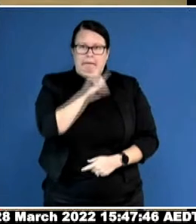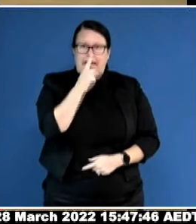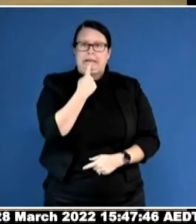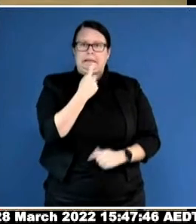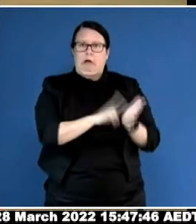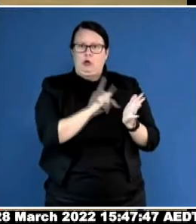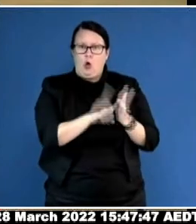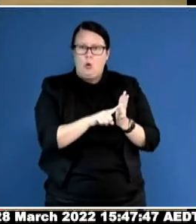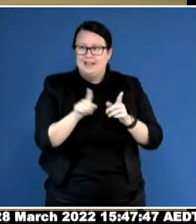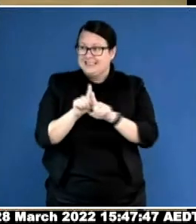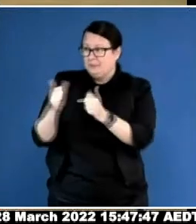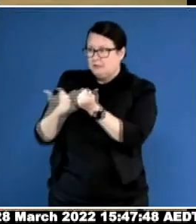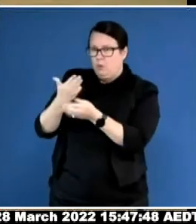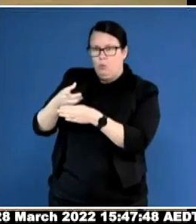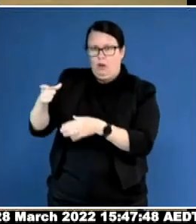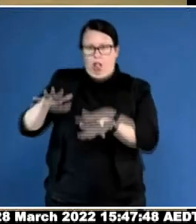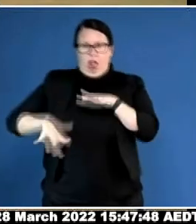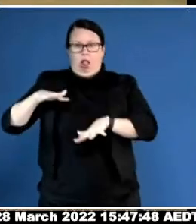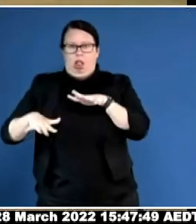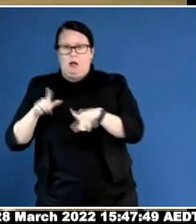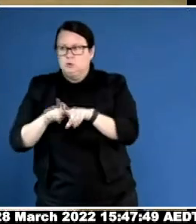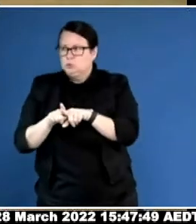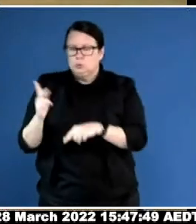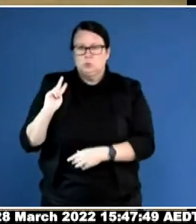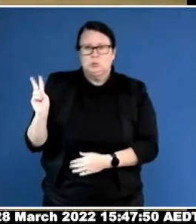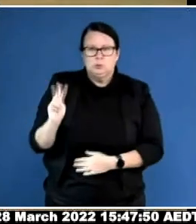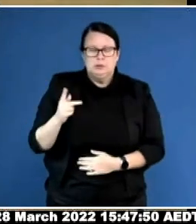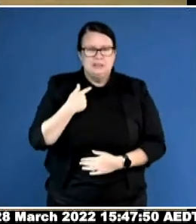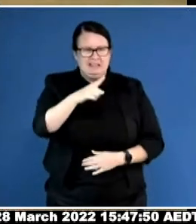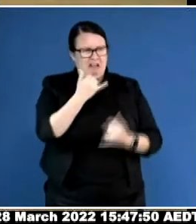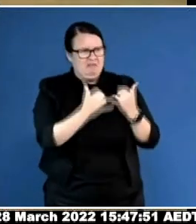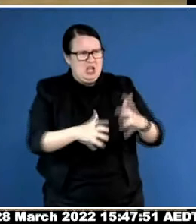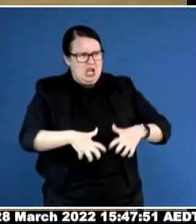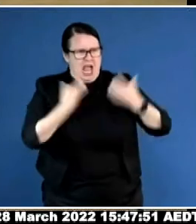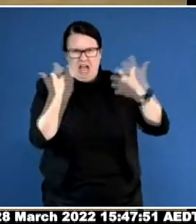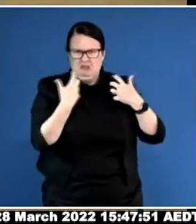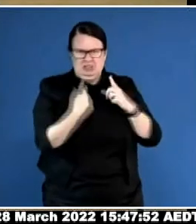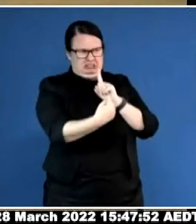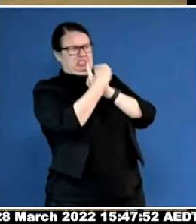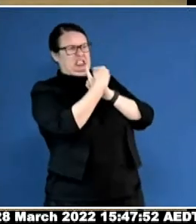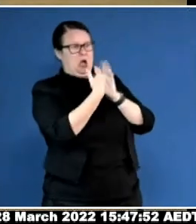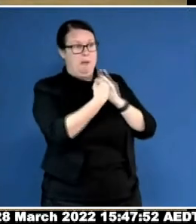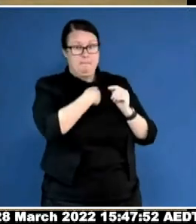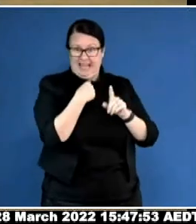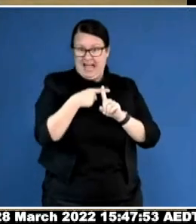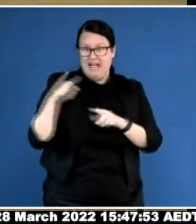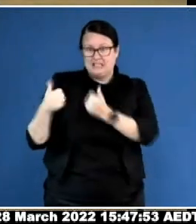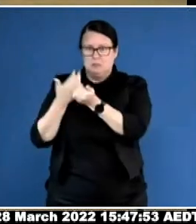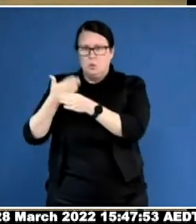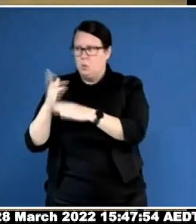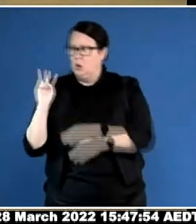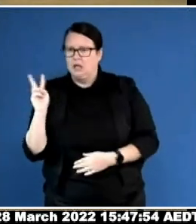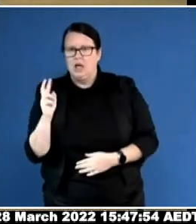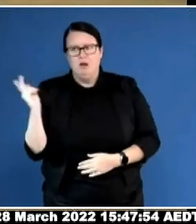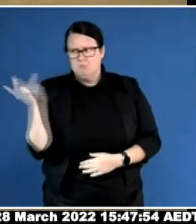my support worker didn't really know what to do. He got angry and very intimidating and threatening towards me and my support worker. This